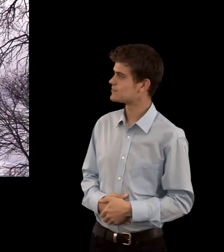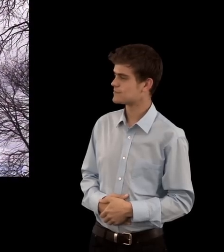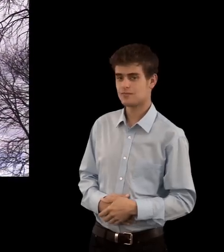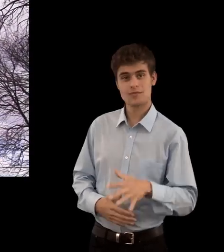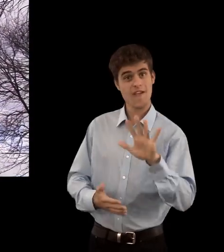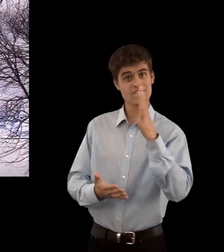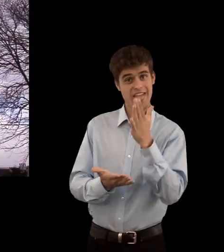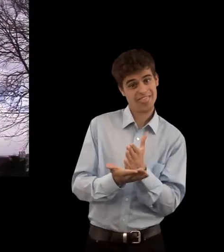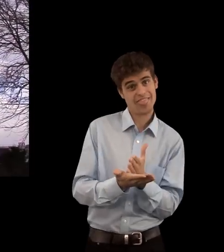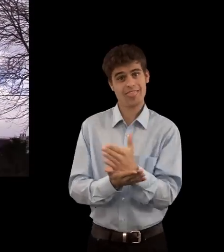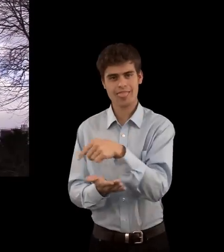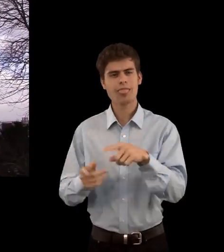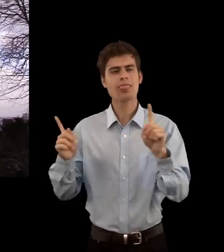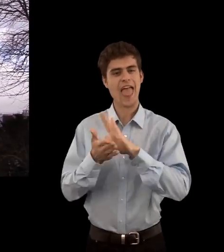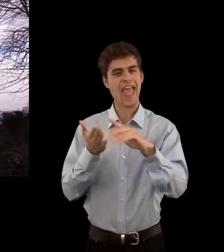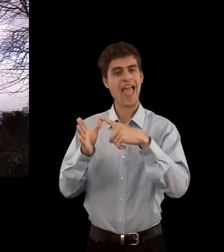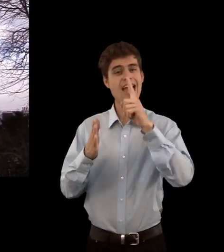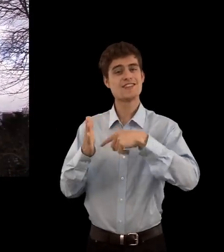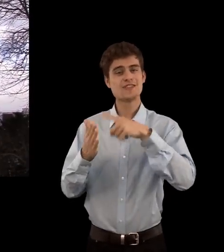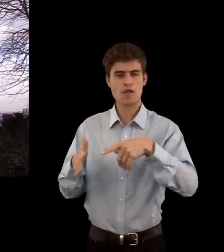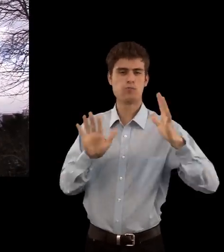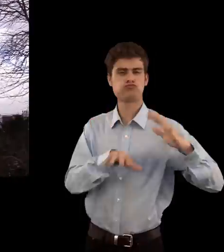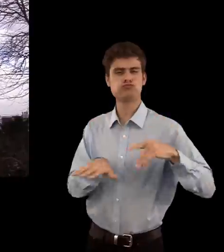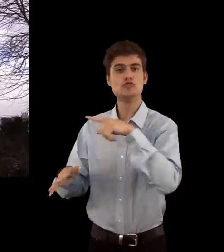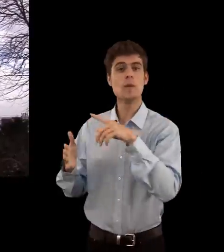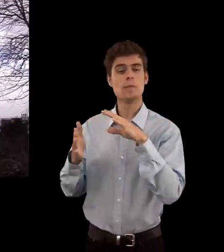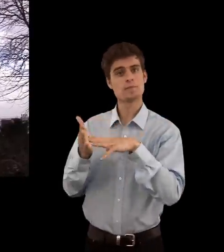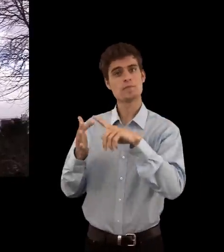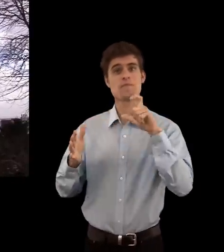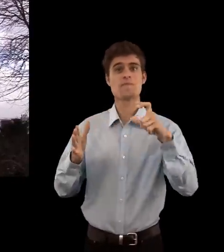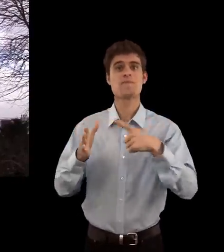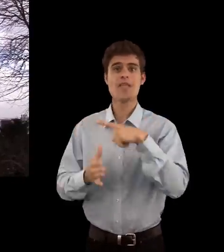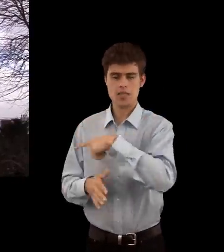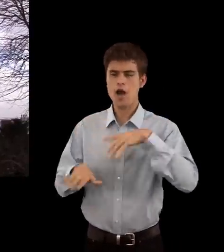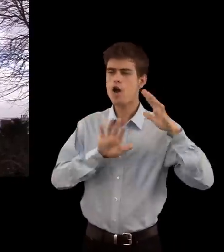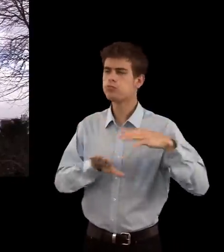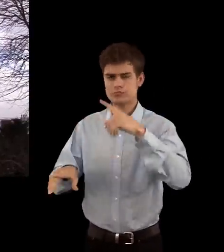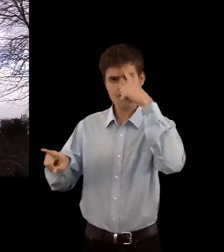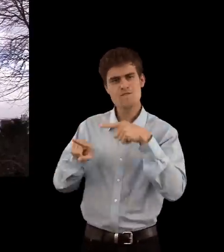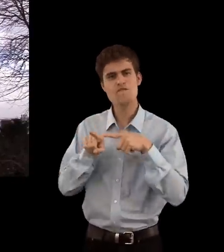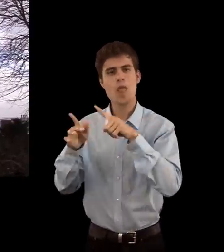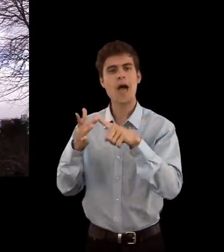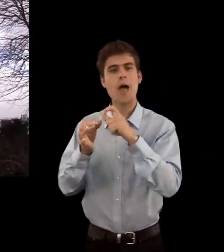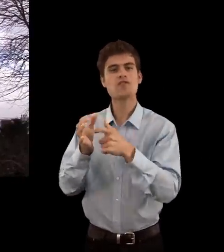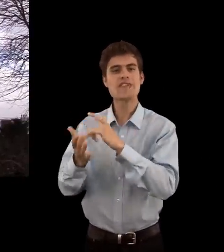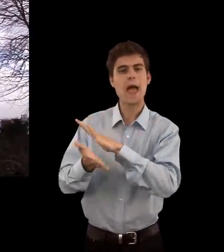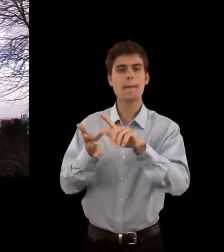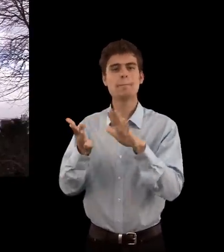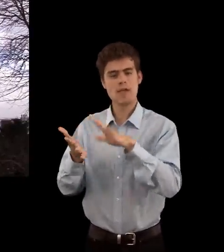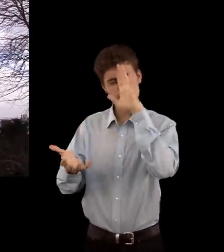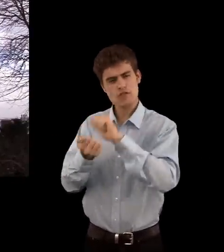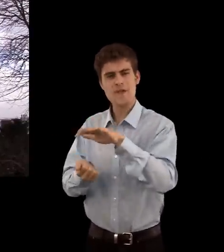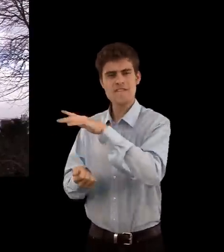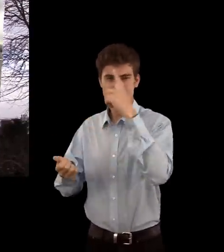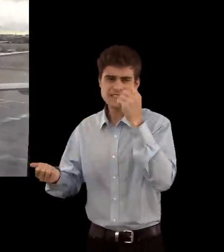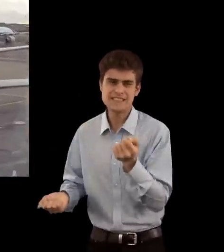The final pillar of Islam is Hajj, which is a pilgrimage to Makkah. On this journey, we follow the footsteps of Prophet Ibrahim and remember his